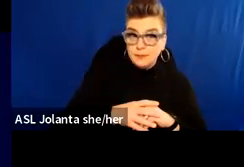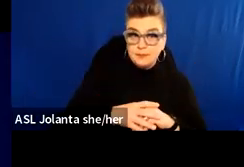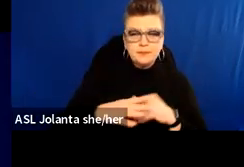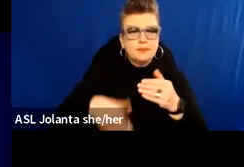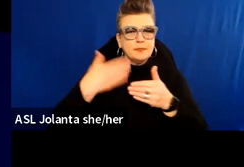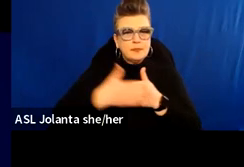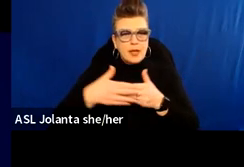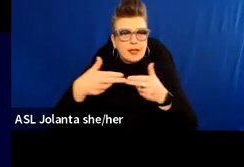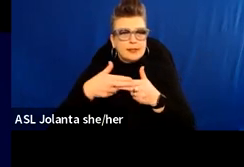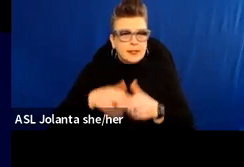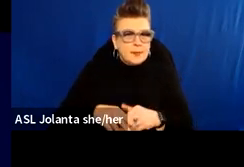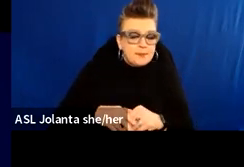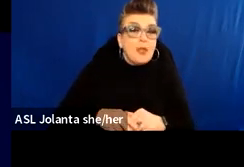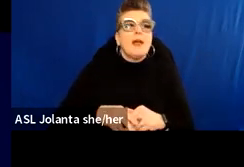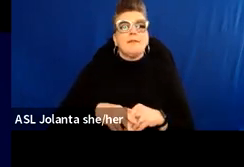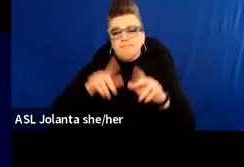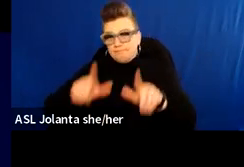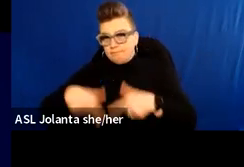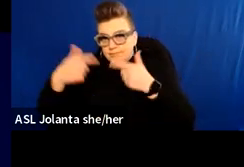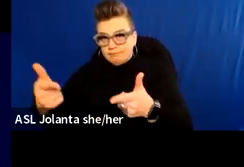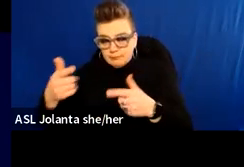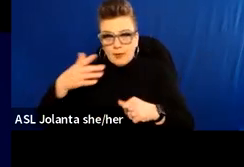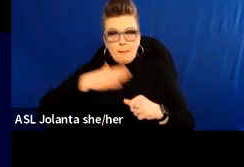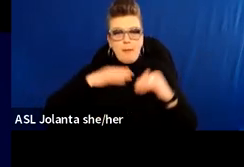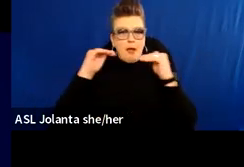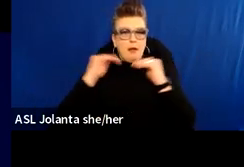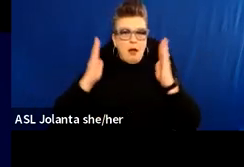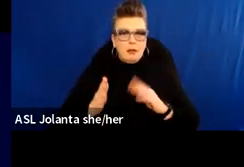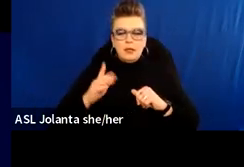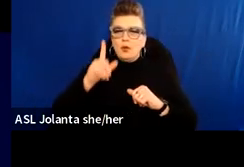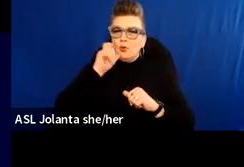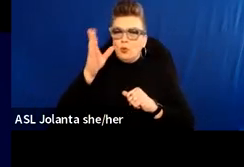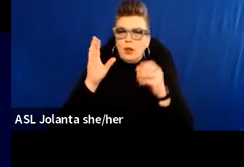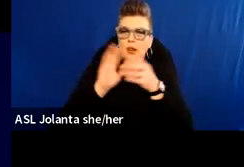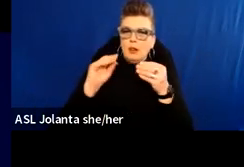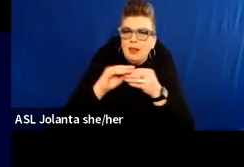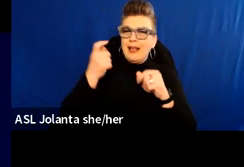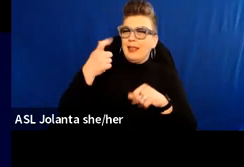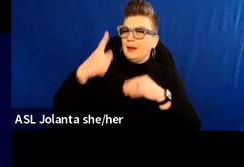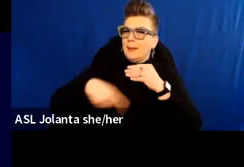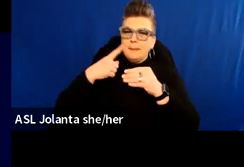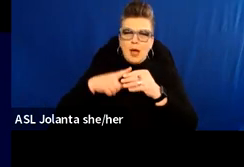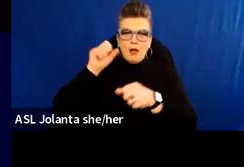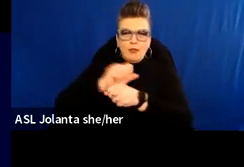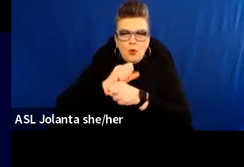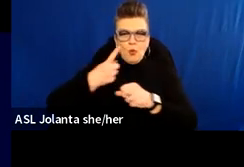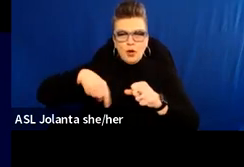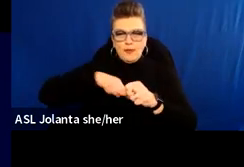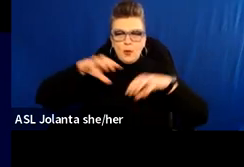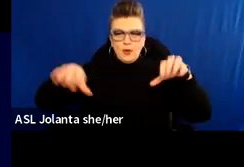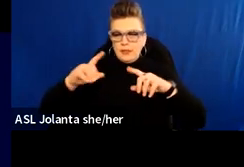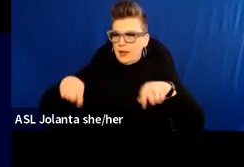over to my colleague corey harris who's going to talk a little bit about the work we've done over the last few years in phase